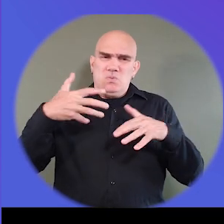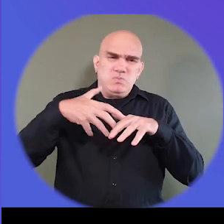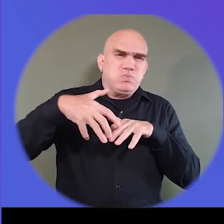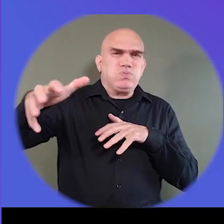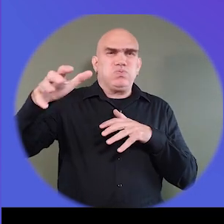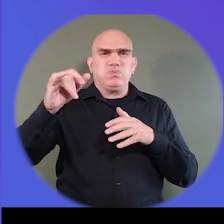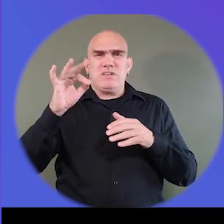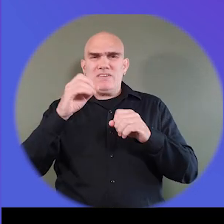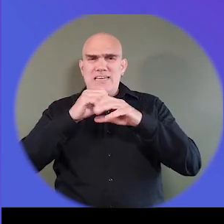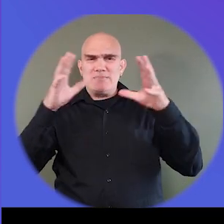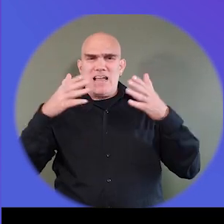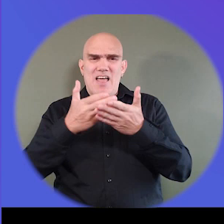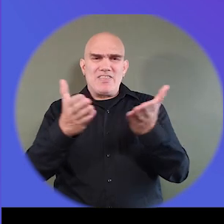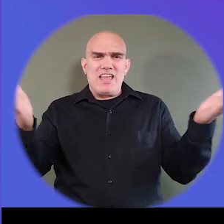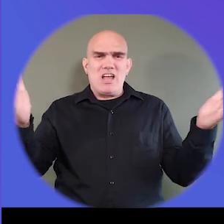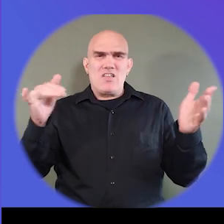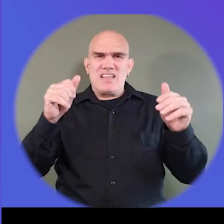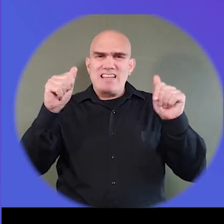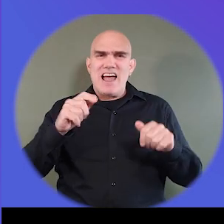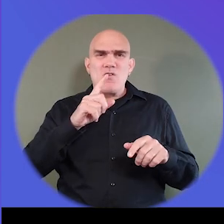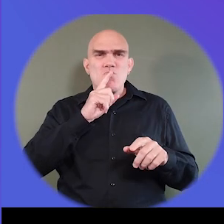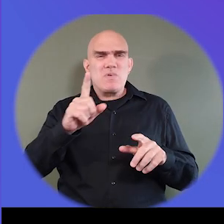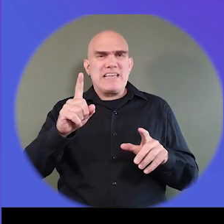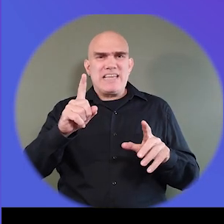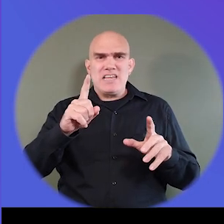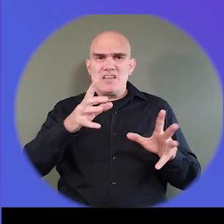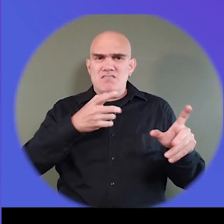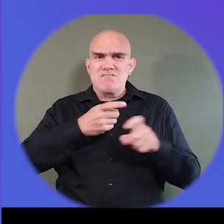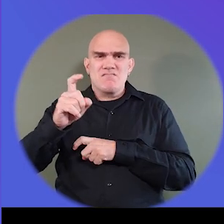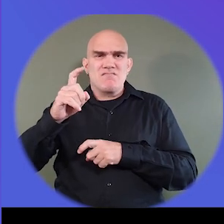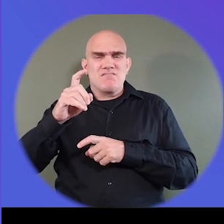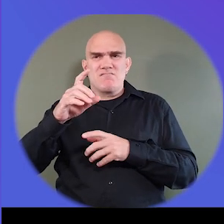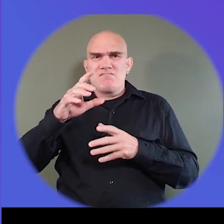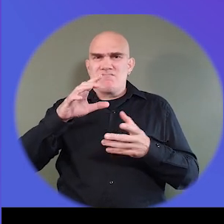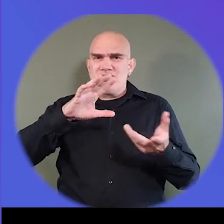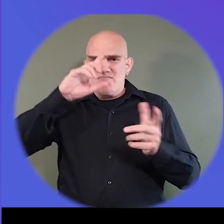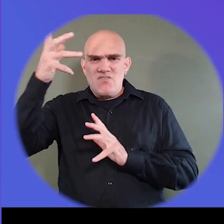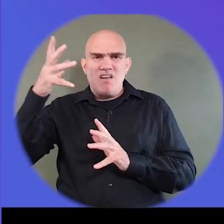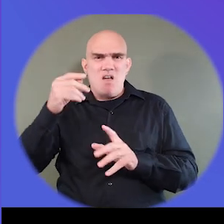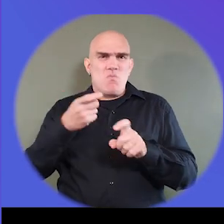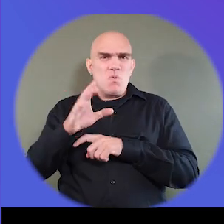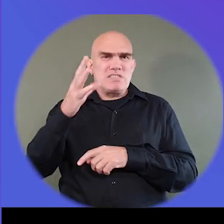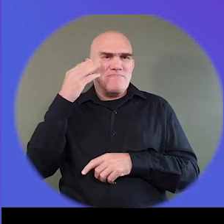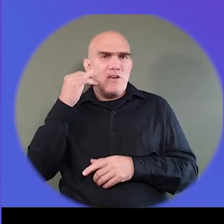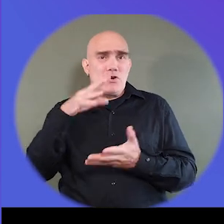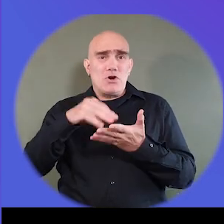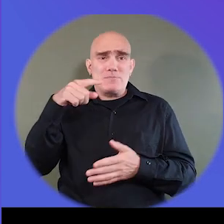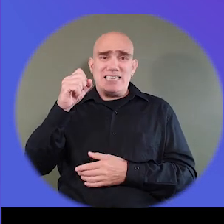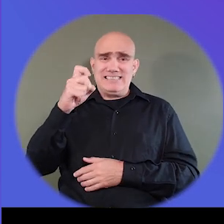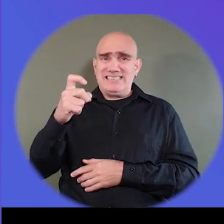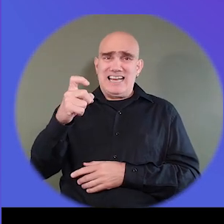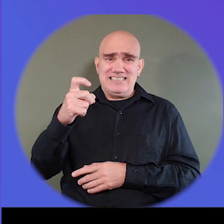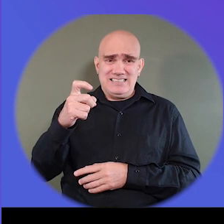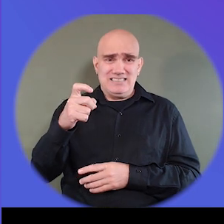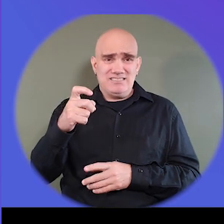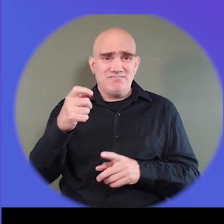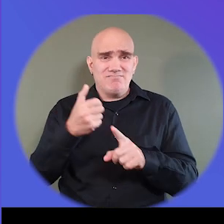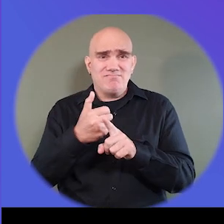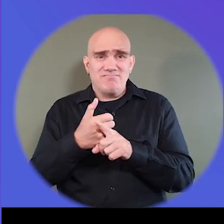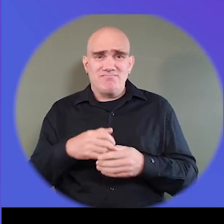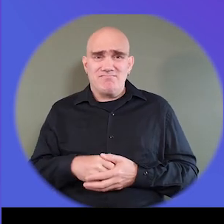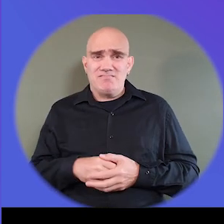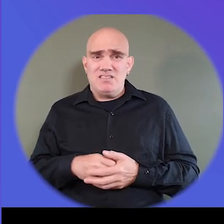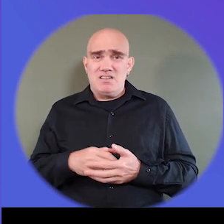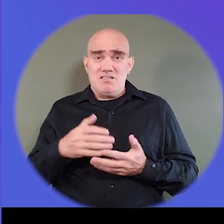and even ruin your experience of learning about sex. It's a bottomless pit. Those aren't the answers